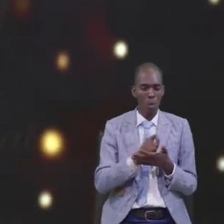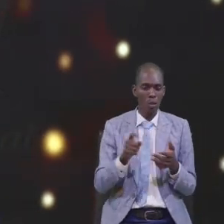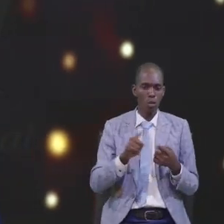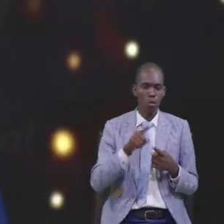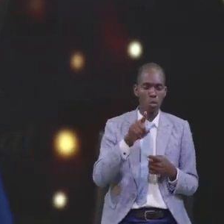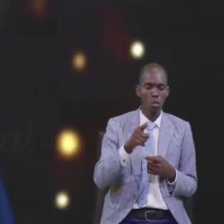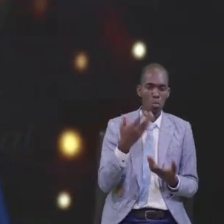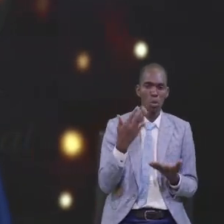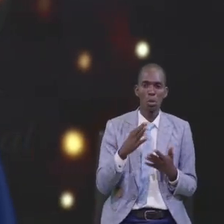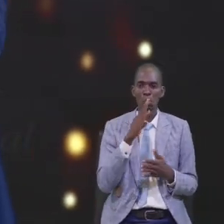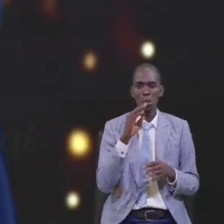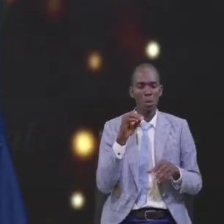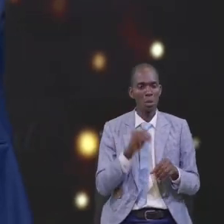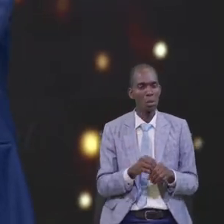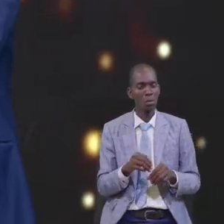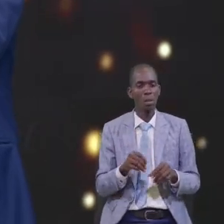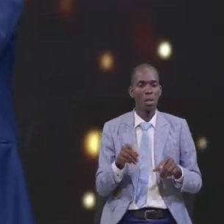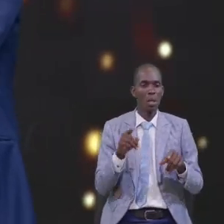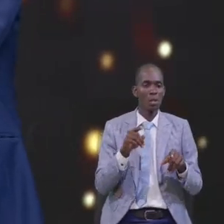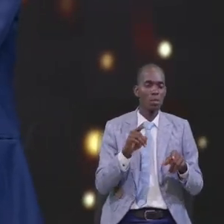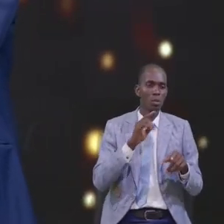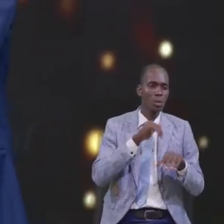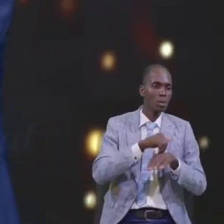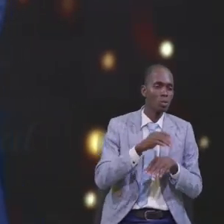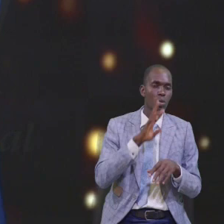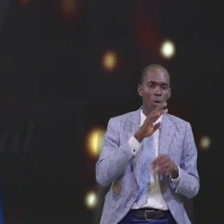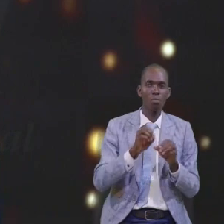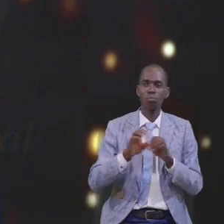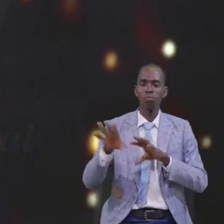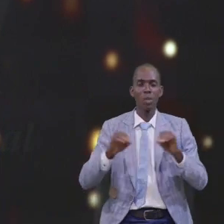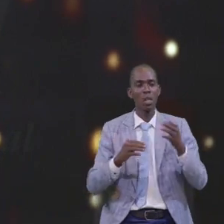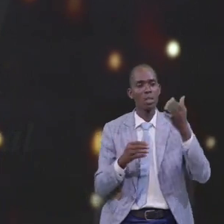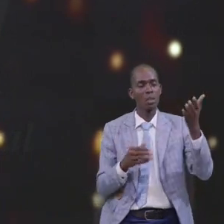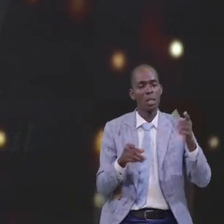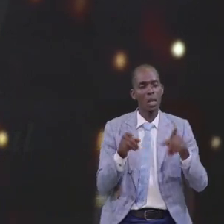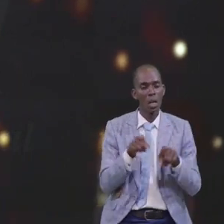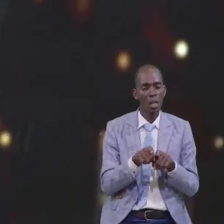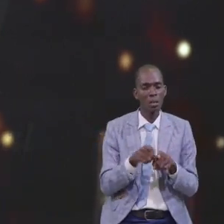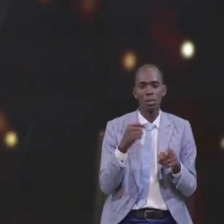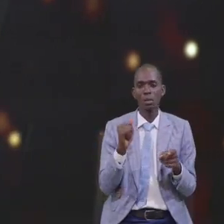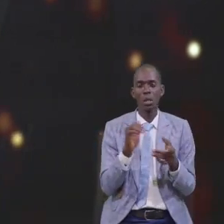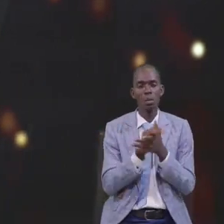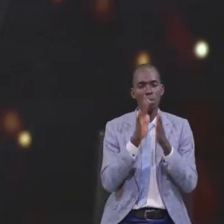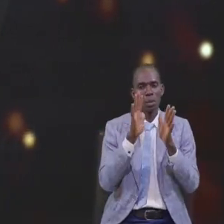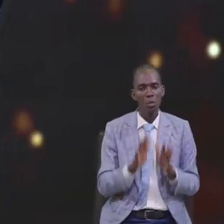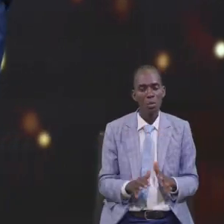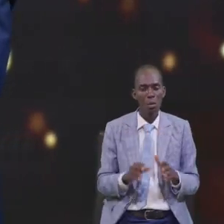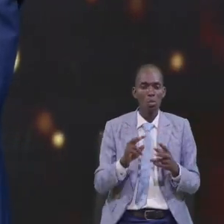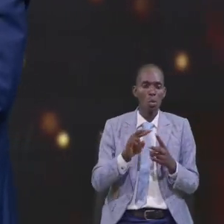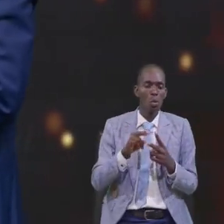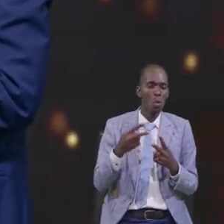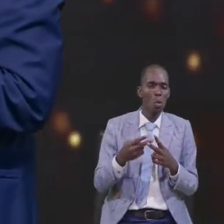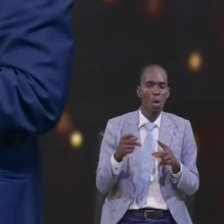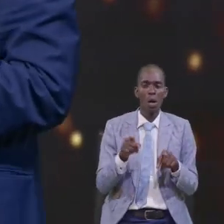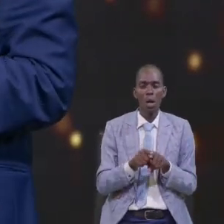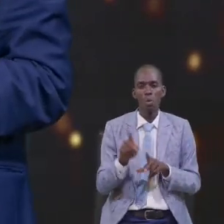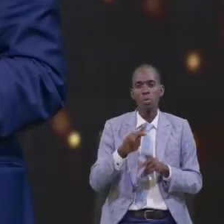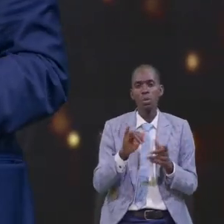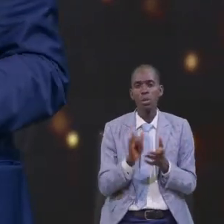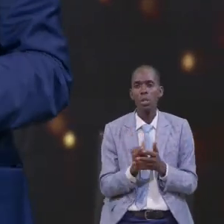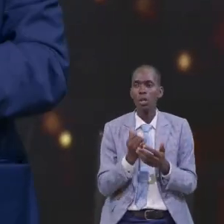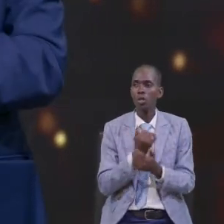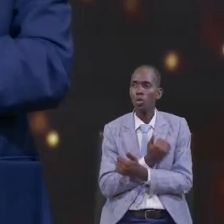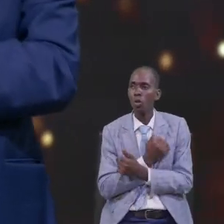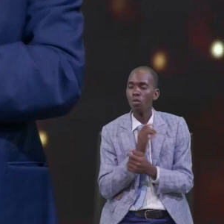are scattered as ambassadors, or you are scattered as adventurers. In the world we live today, how